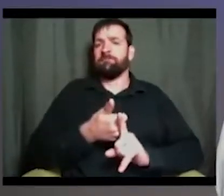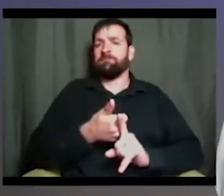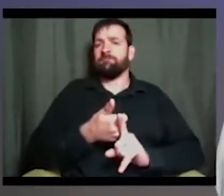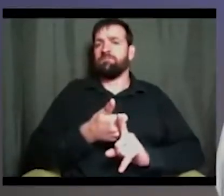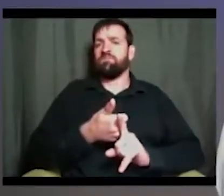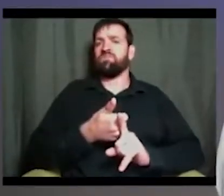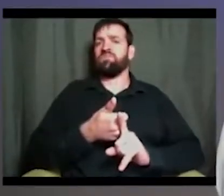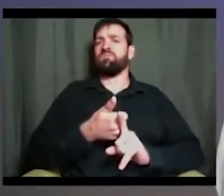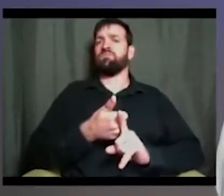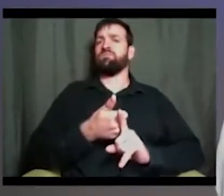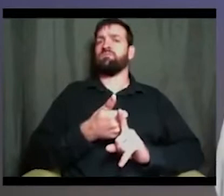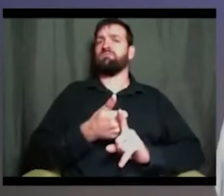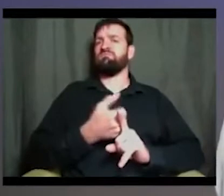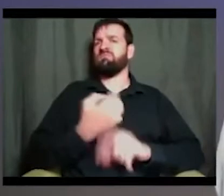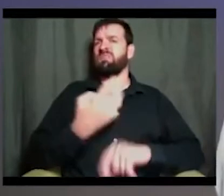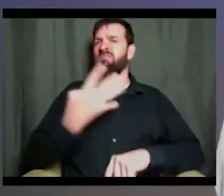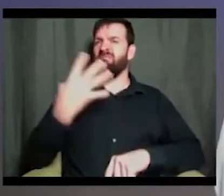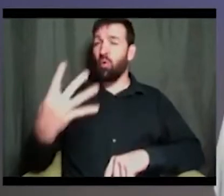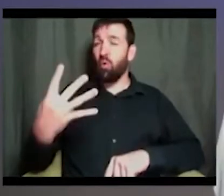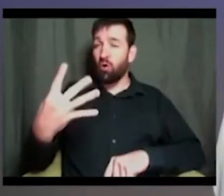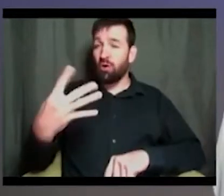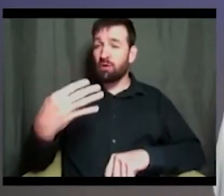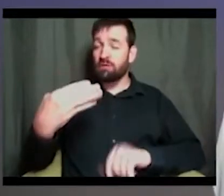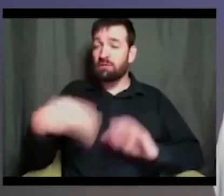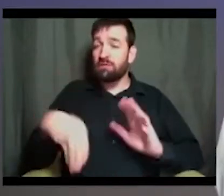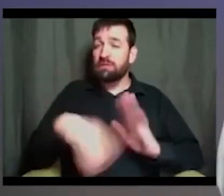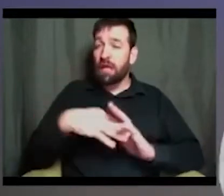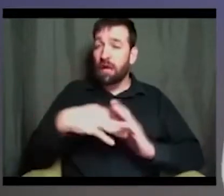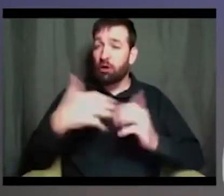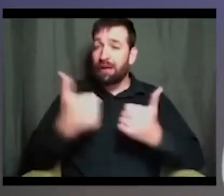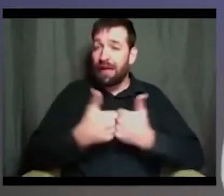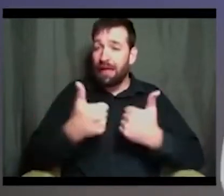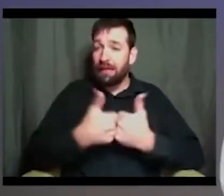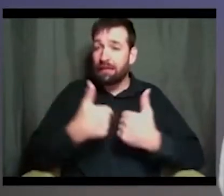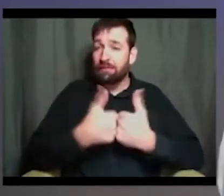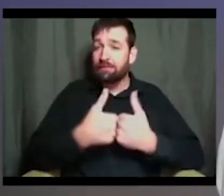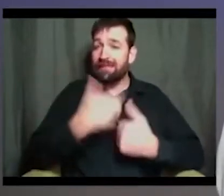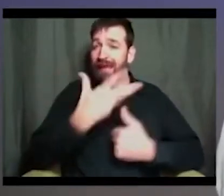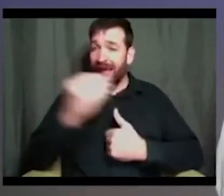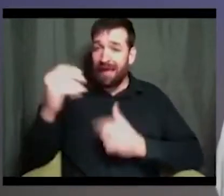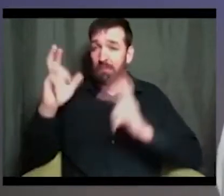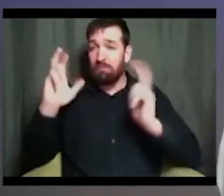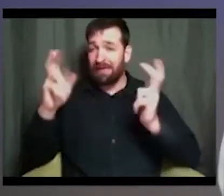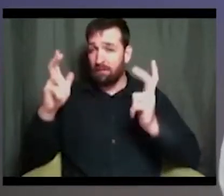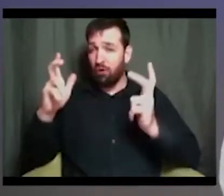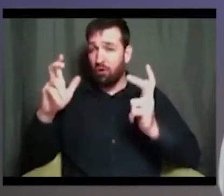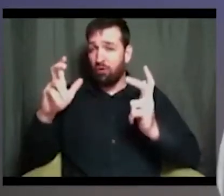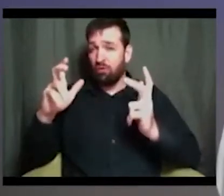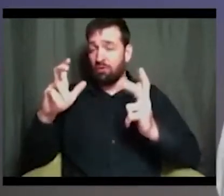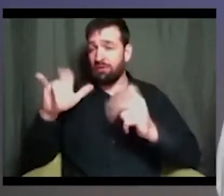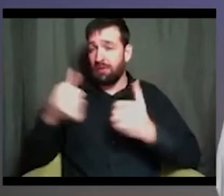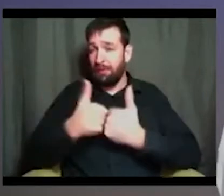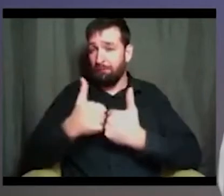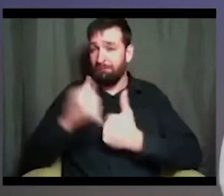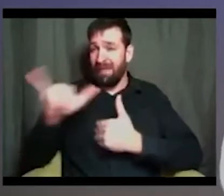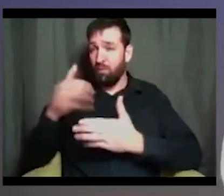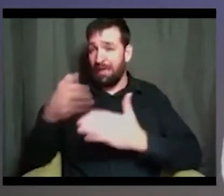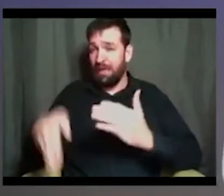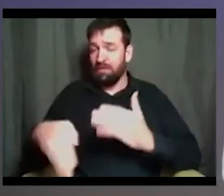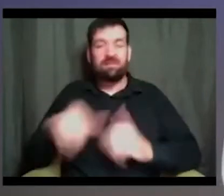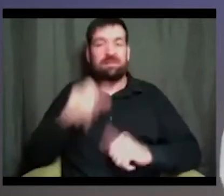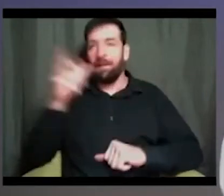4 soccer games and a basketball game or Wow. something like that weekend. He wasn't missing that.